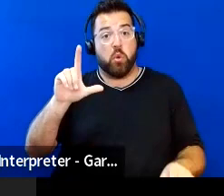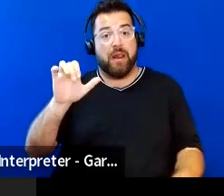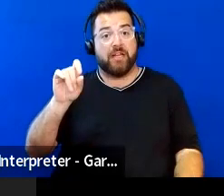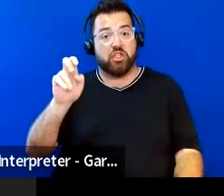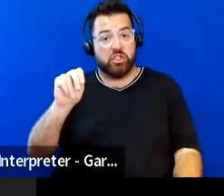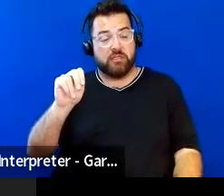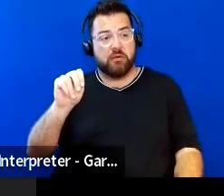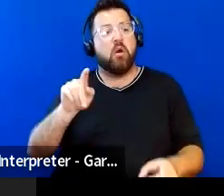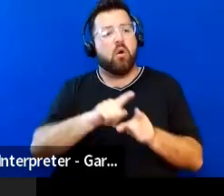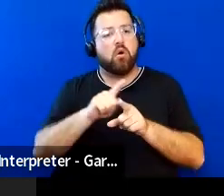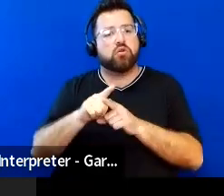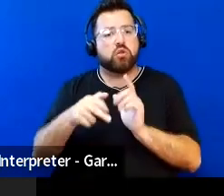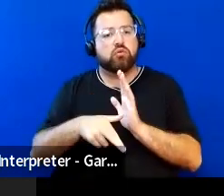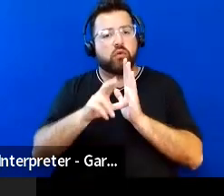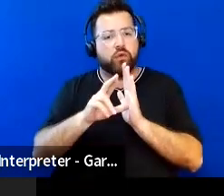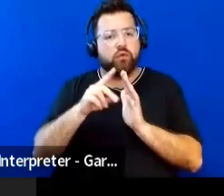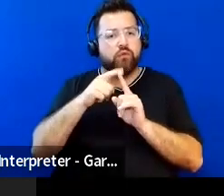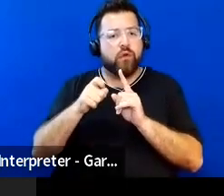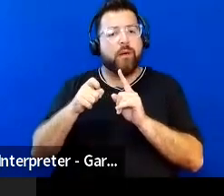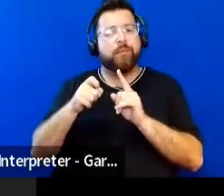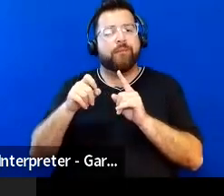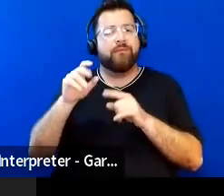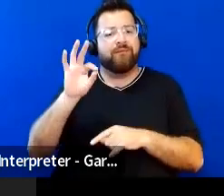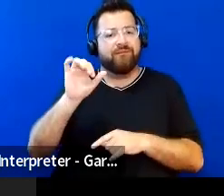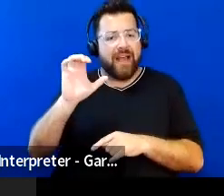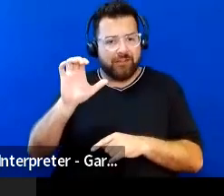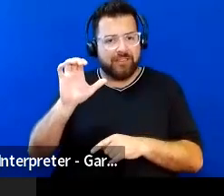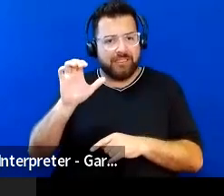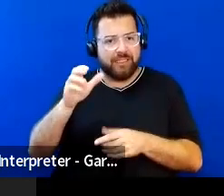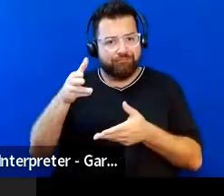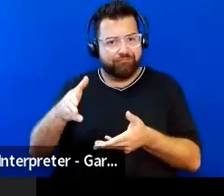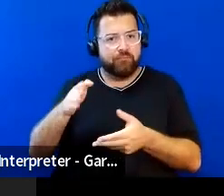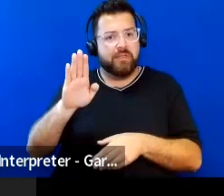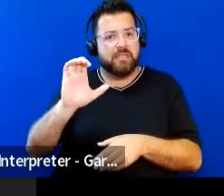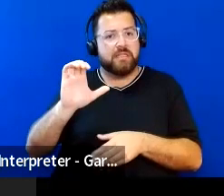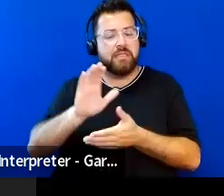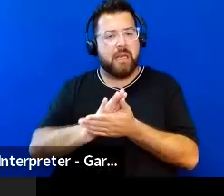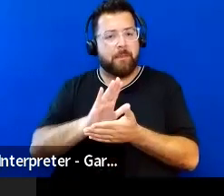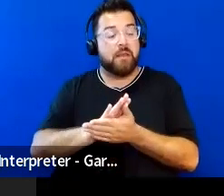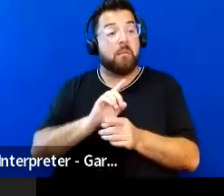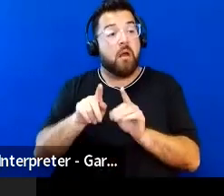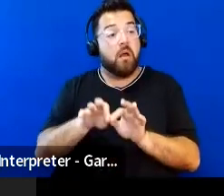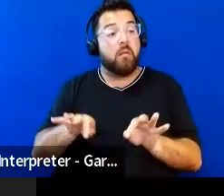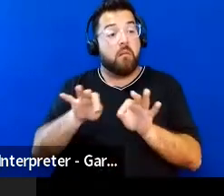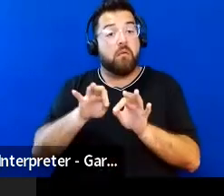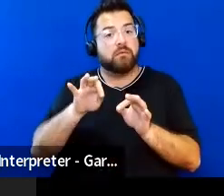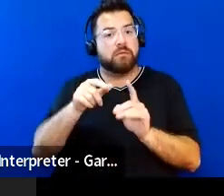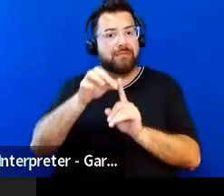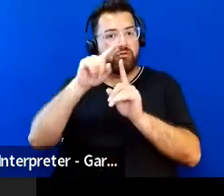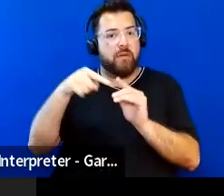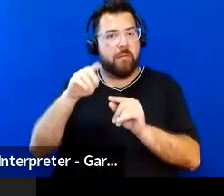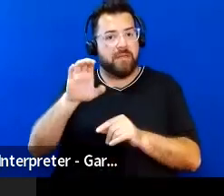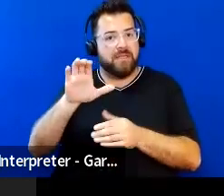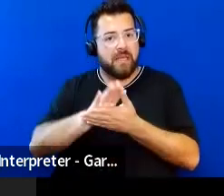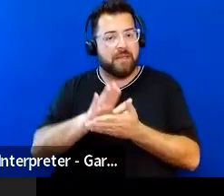also reviewed by the faculty at BC Campus, and the thing that is kind of special about BC Campus is that they have a